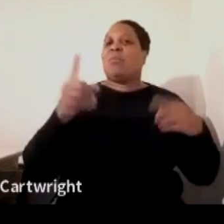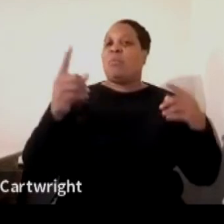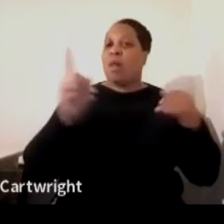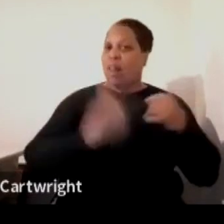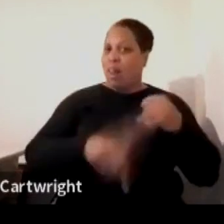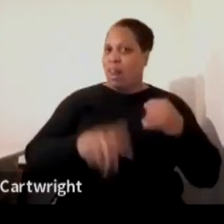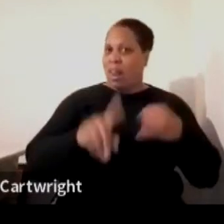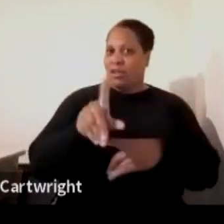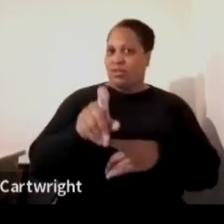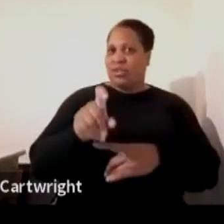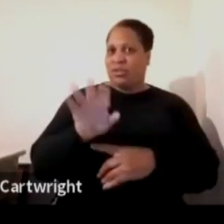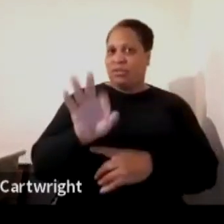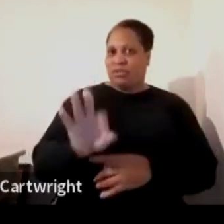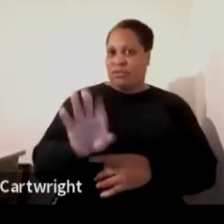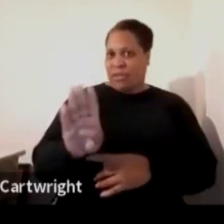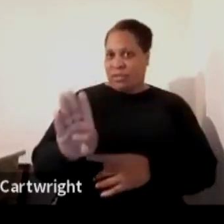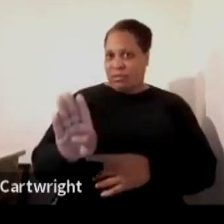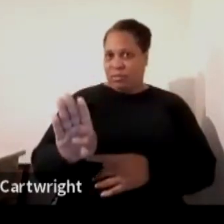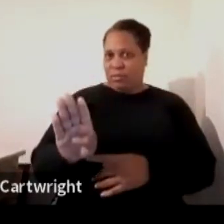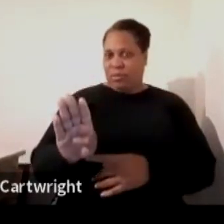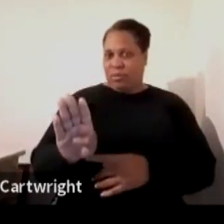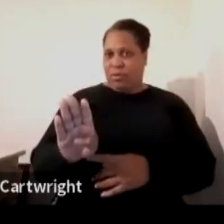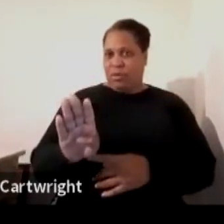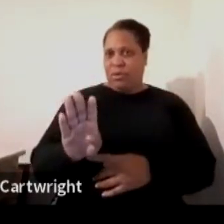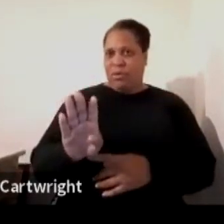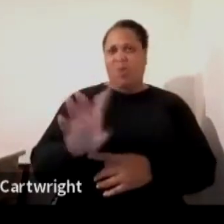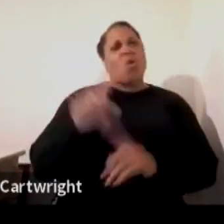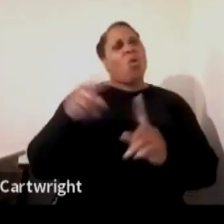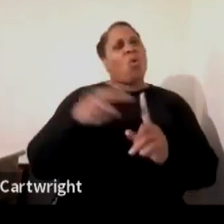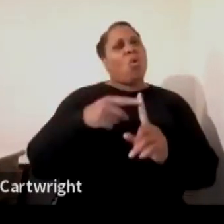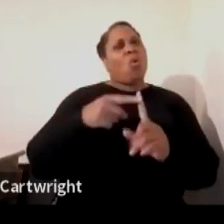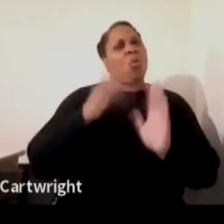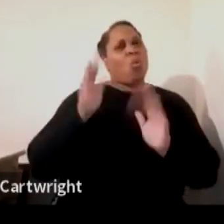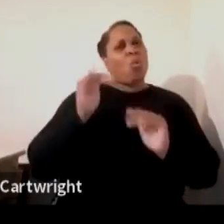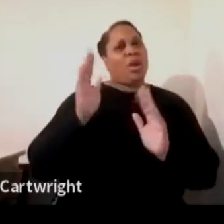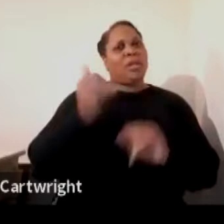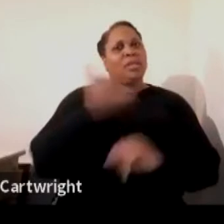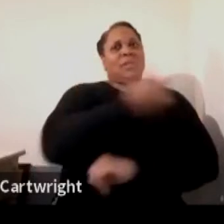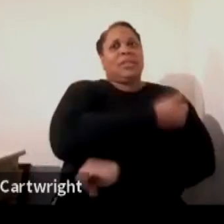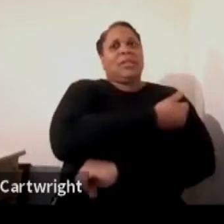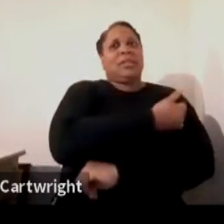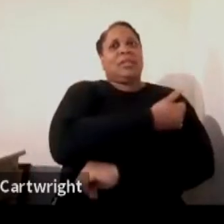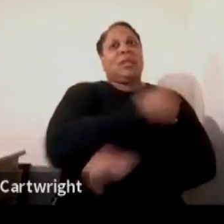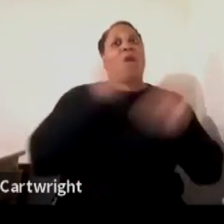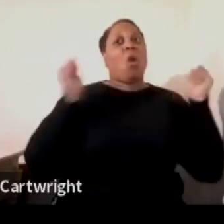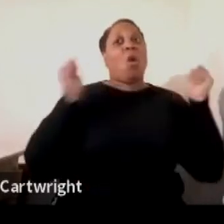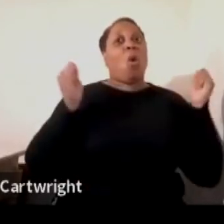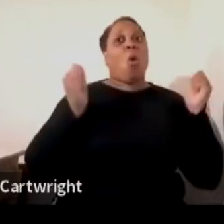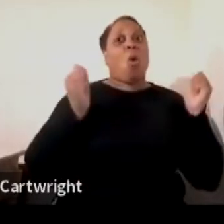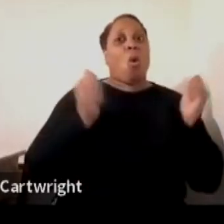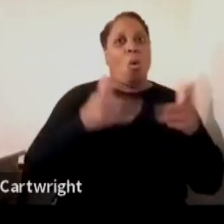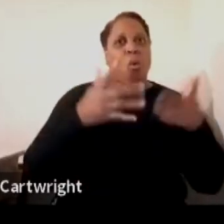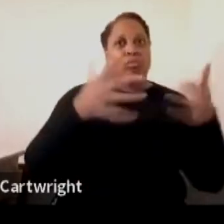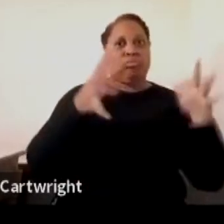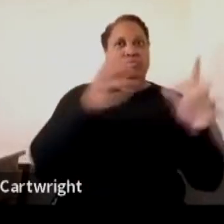from Facebook. And when do you anticipate vaccinating the final everybody